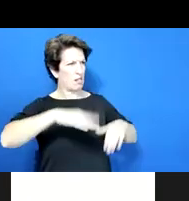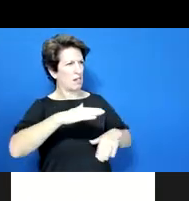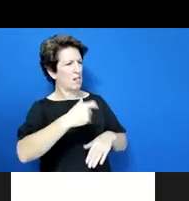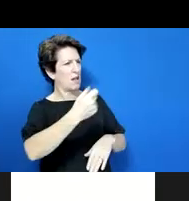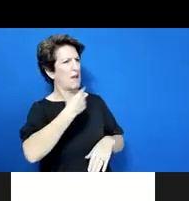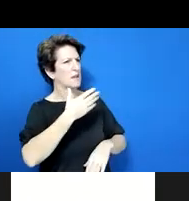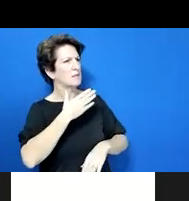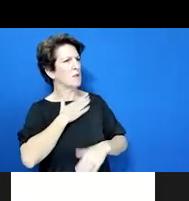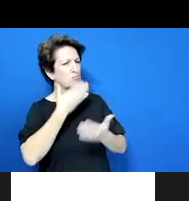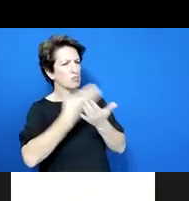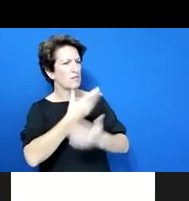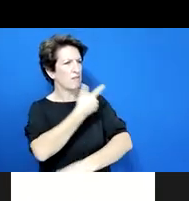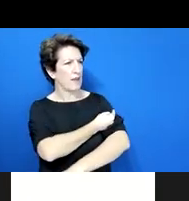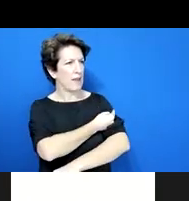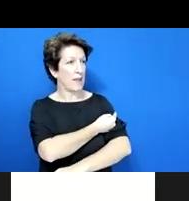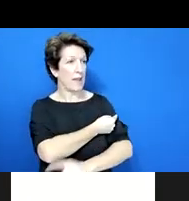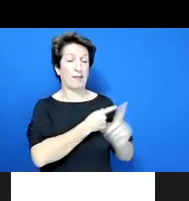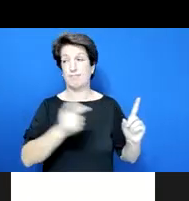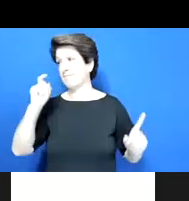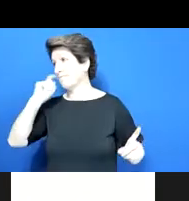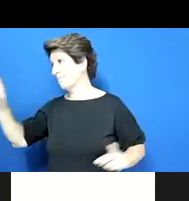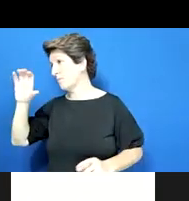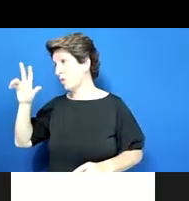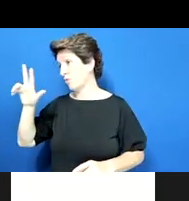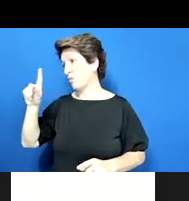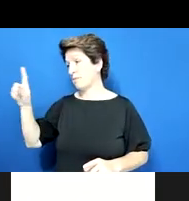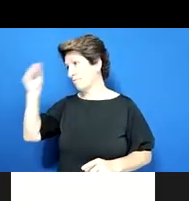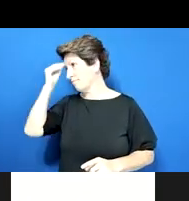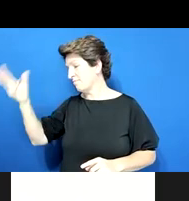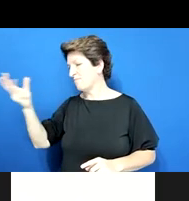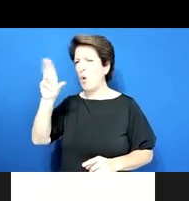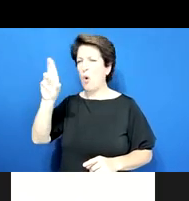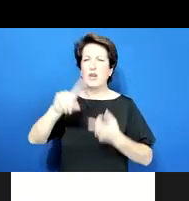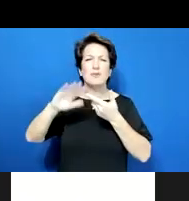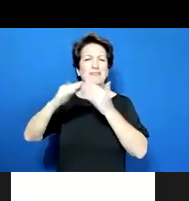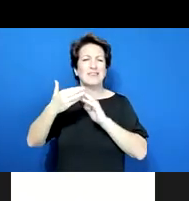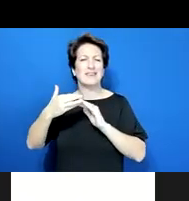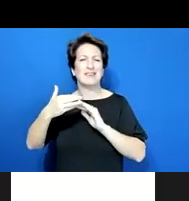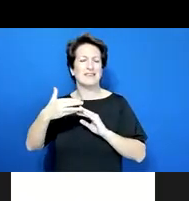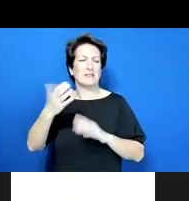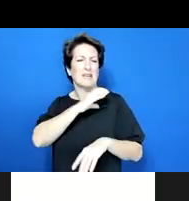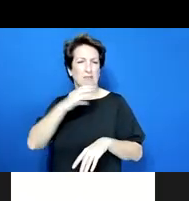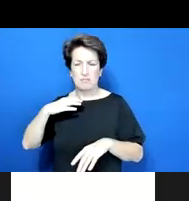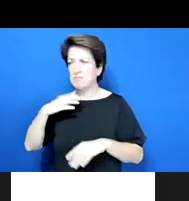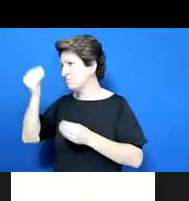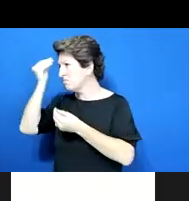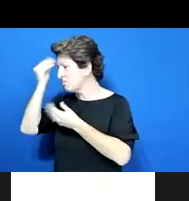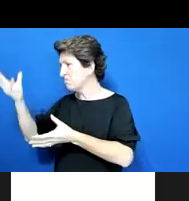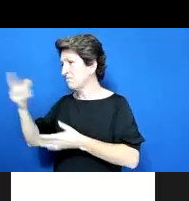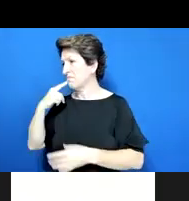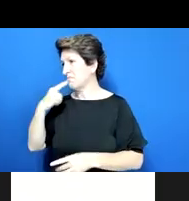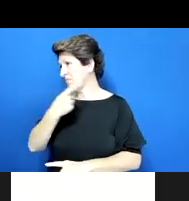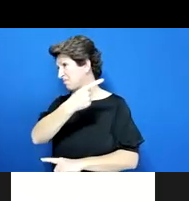when they should be. They call 311 or their counselor or someone, and they complain, and that's how most of these investigations